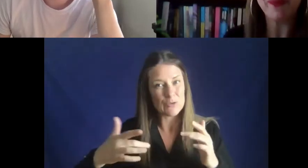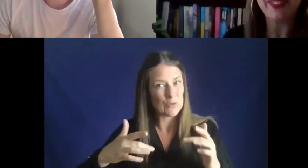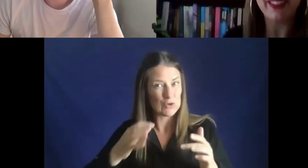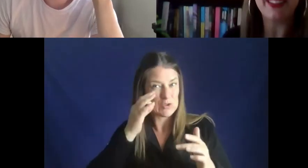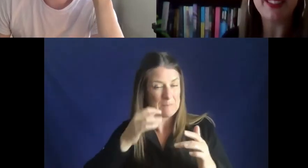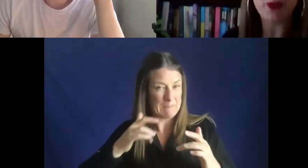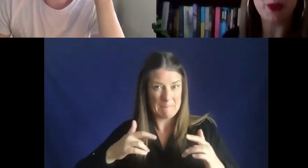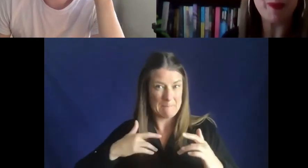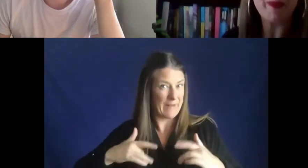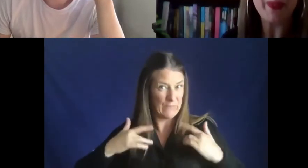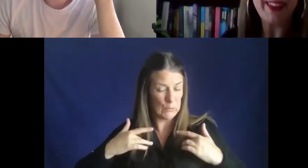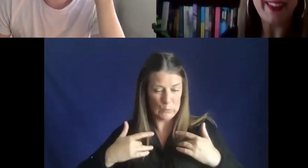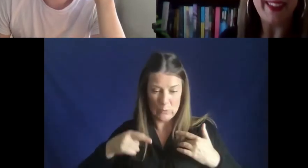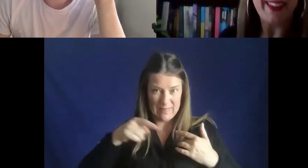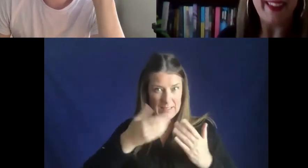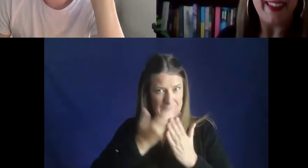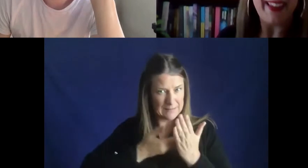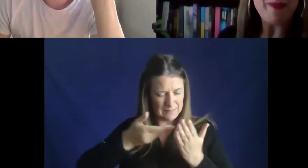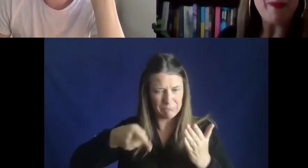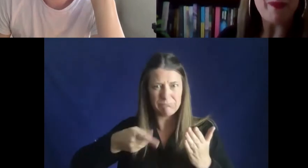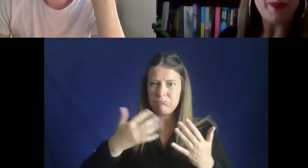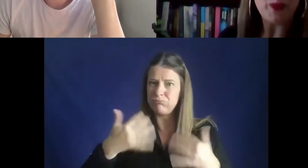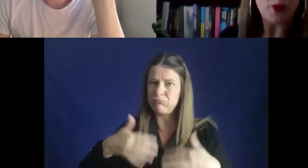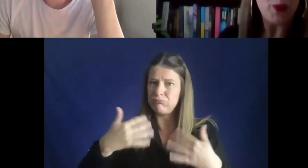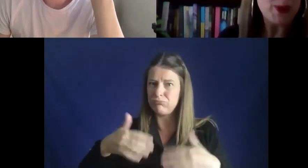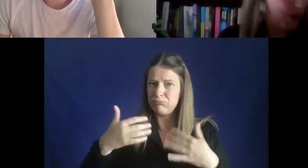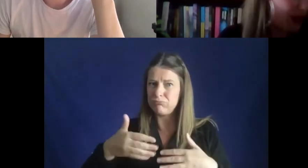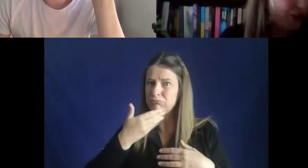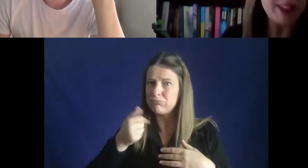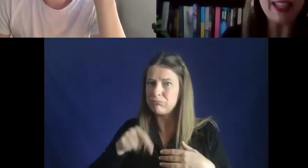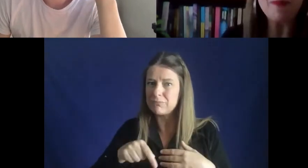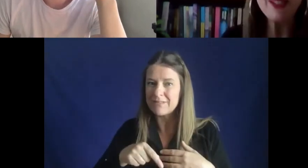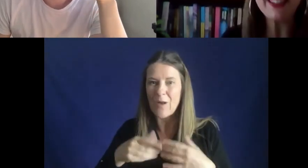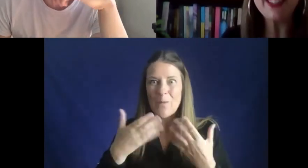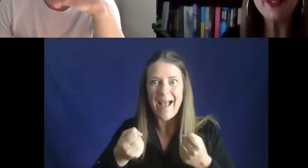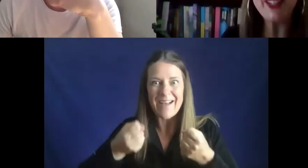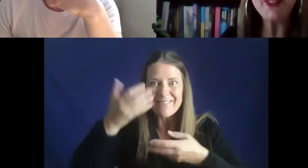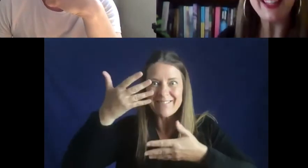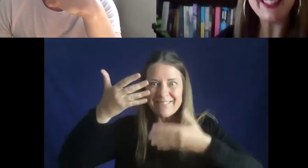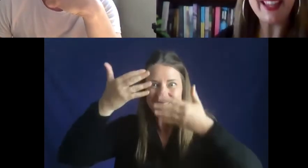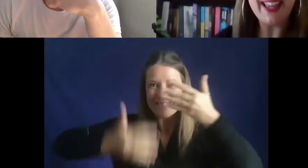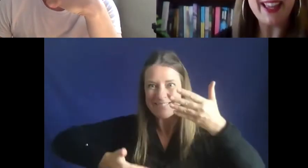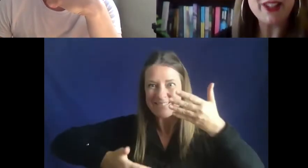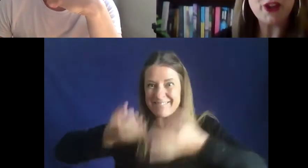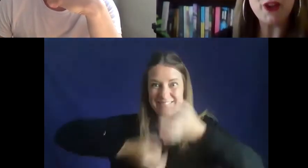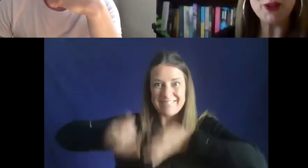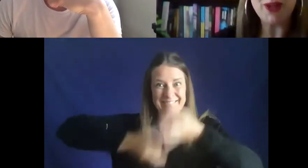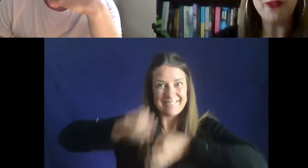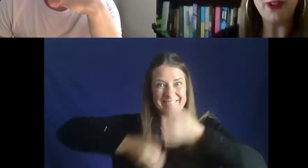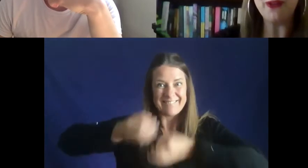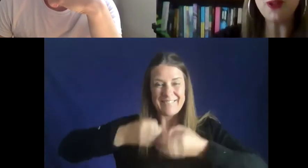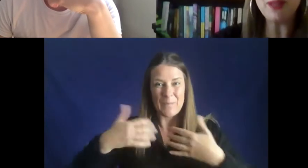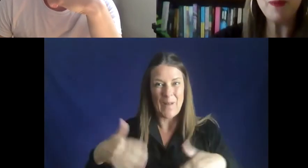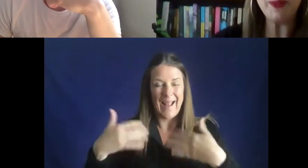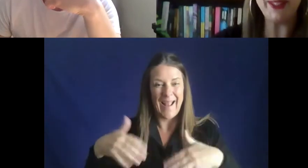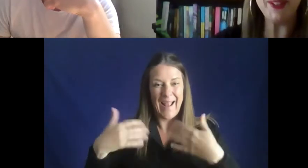this this document. Yeah. We've got loads of questions, and I must say it's a really great turnout. We